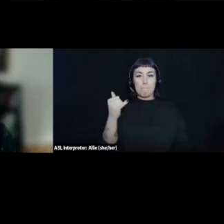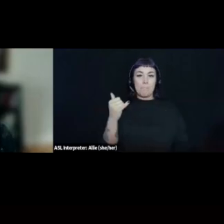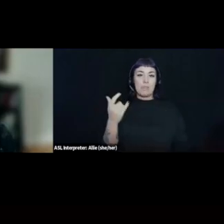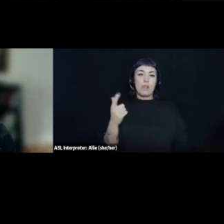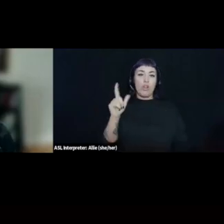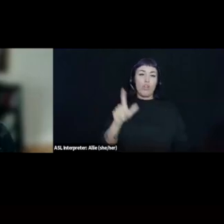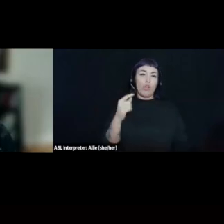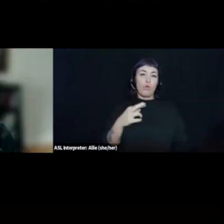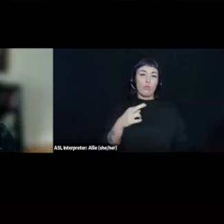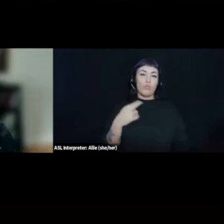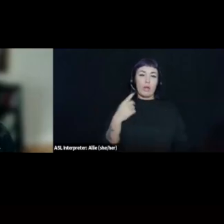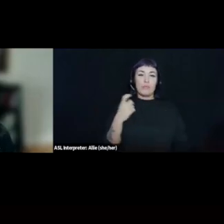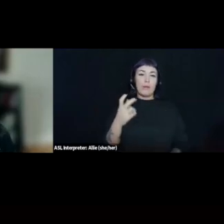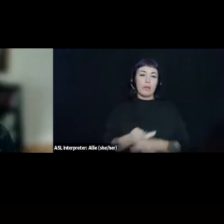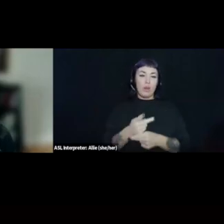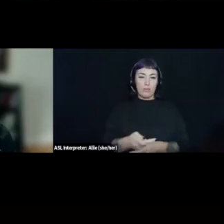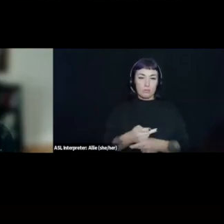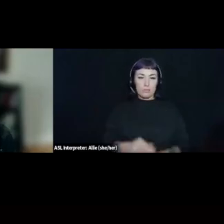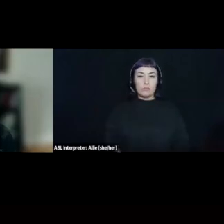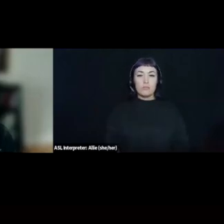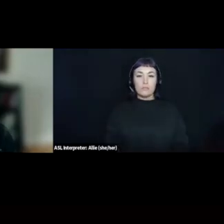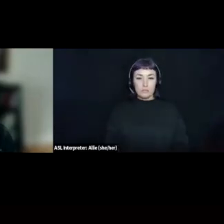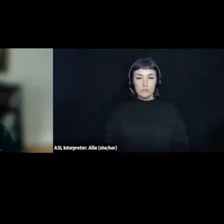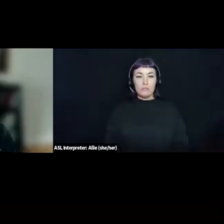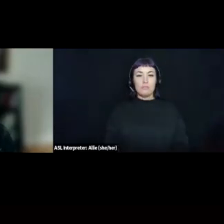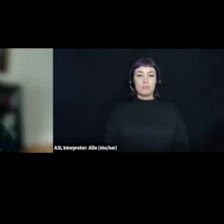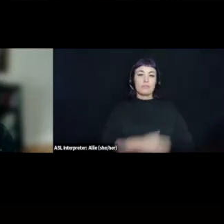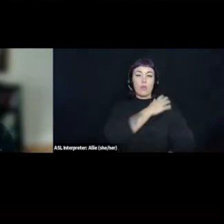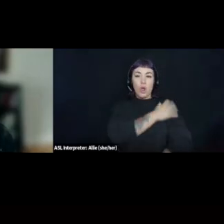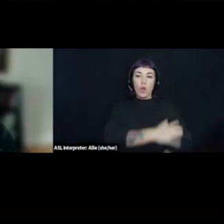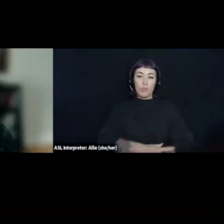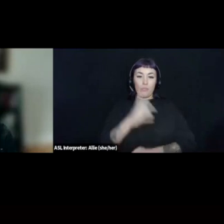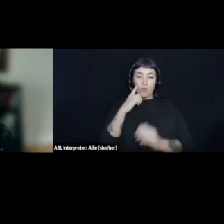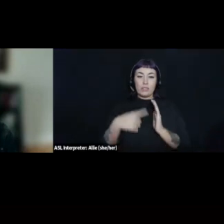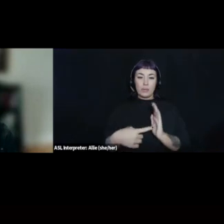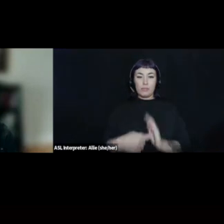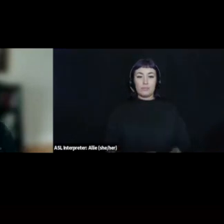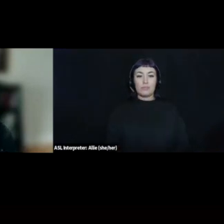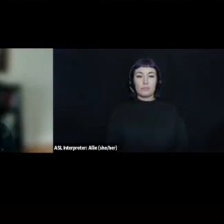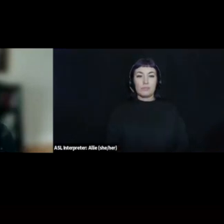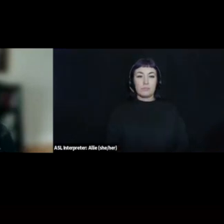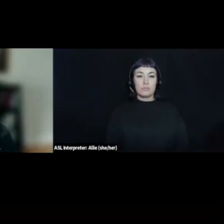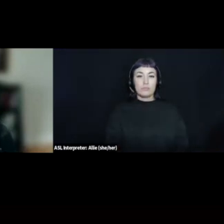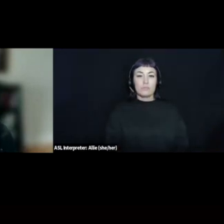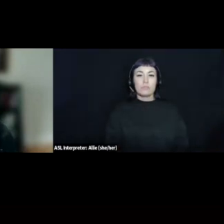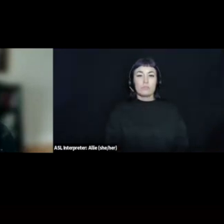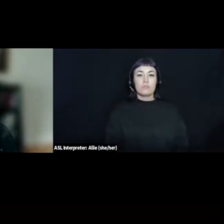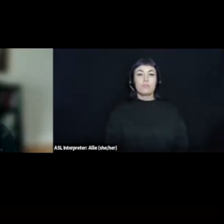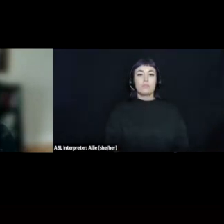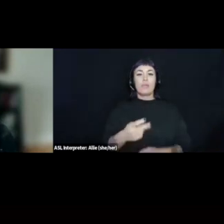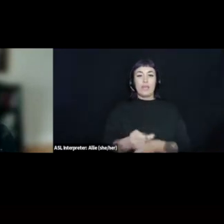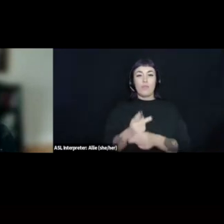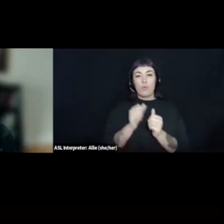are lower risk, but be cautious. So the upper arms, for example, be extra careful with them, give them